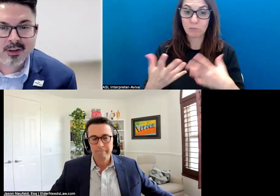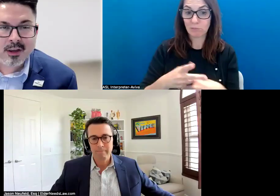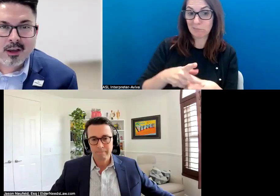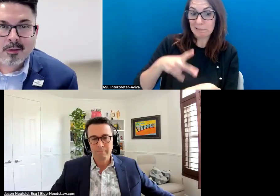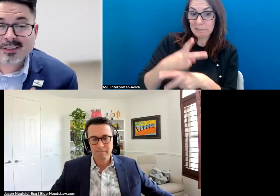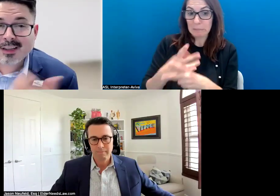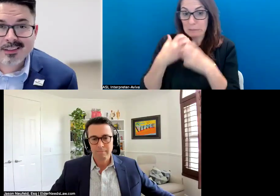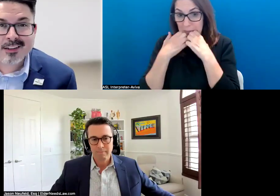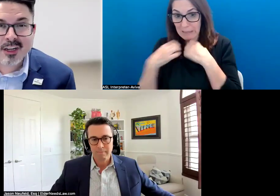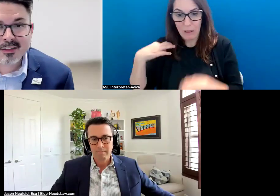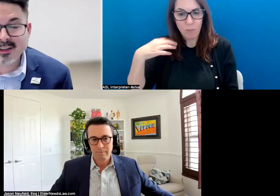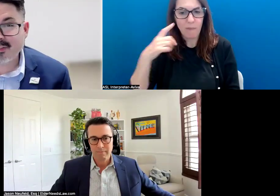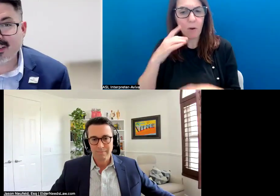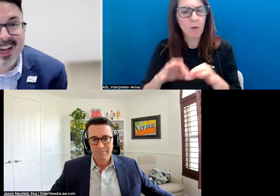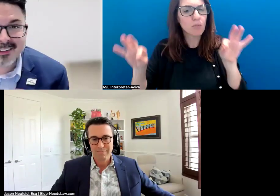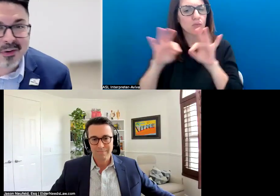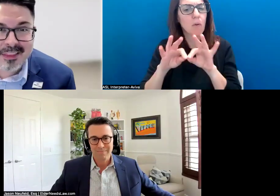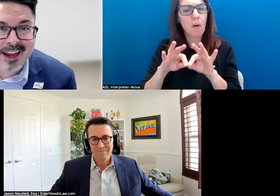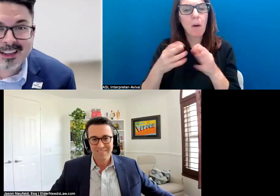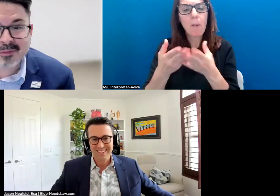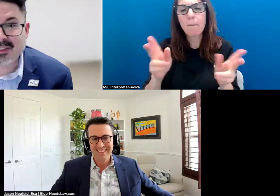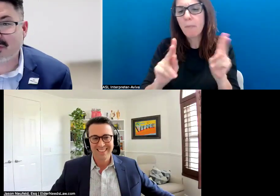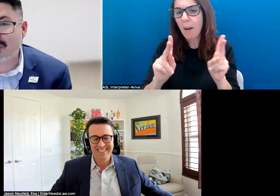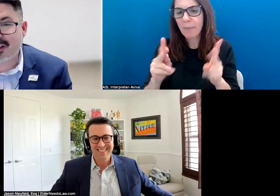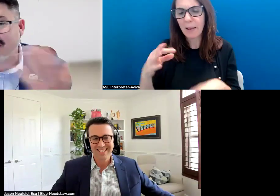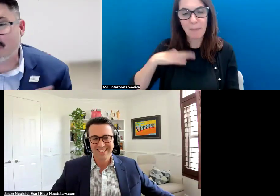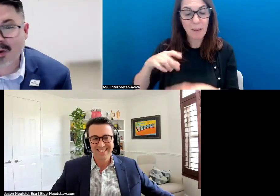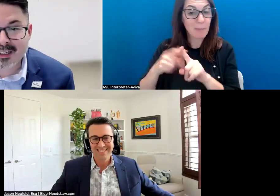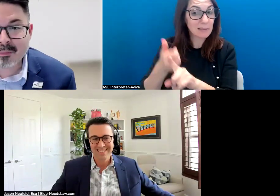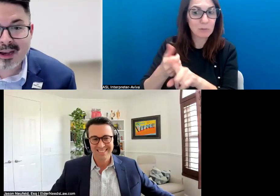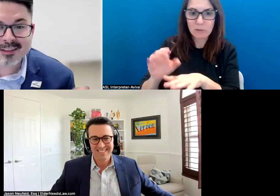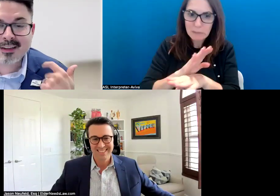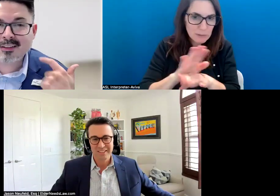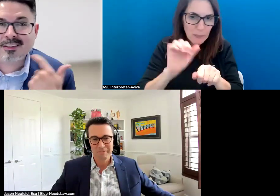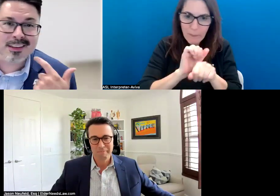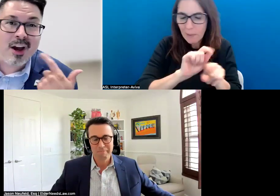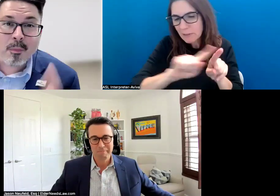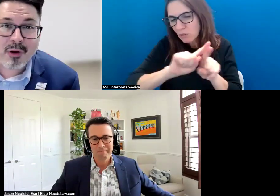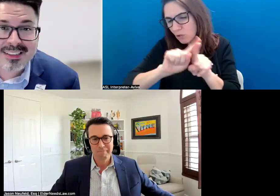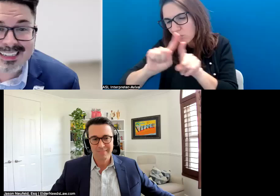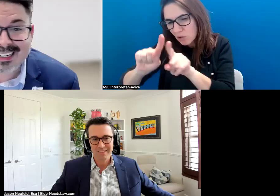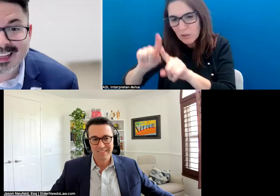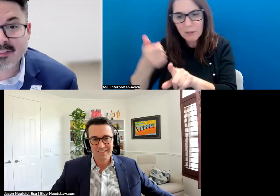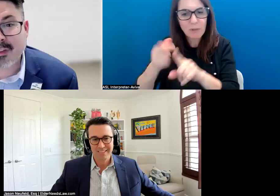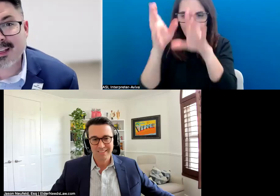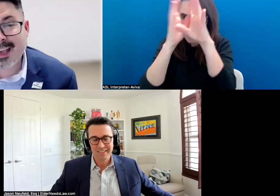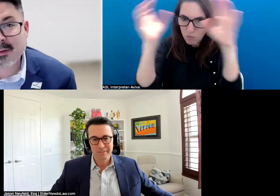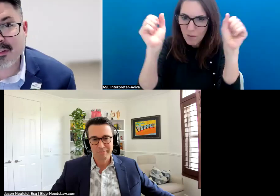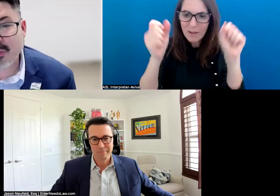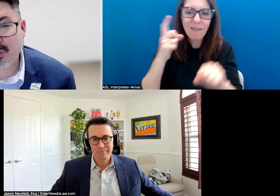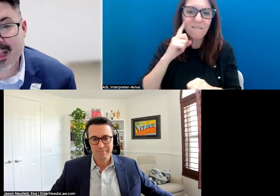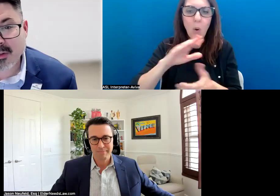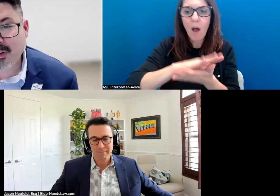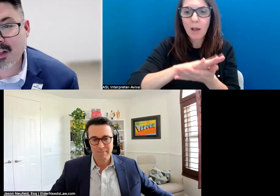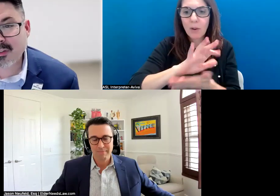benefits. Besides that, Jason, if he's not doing that, he's busy working in a variety of capacities. He's the president-elect for the Academy